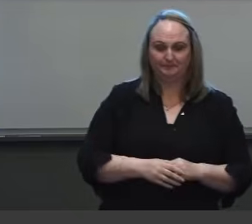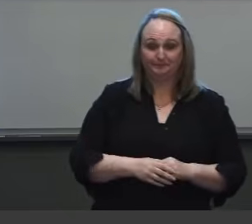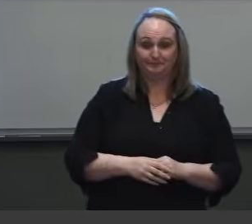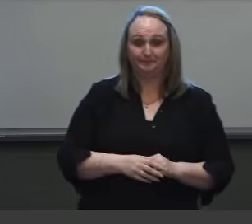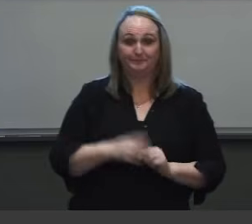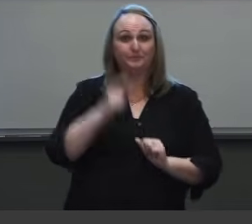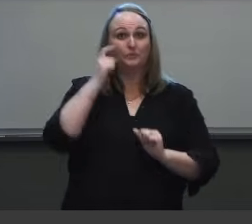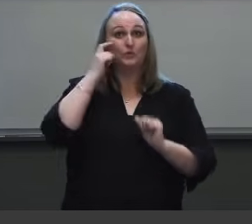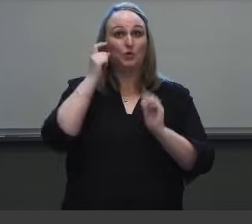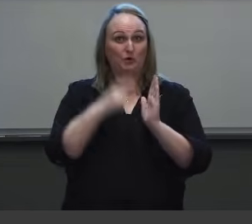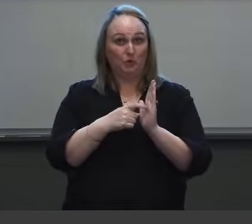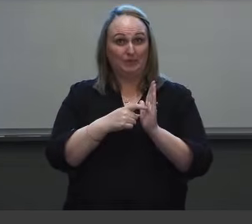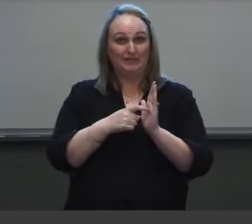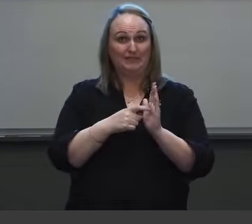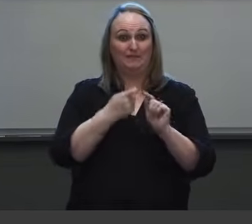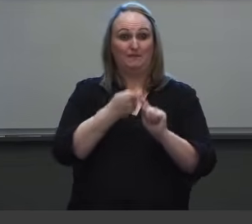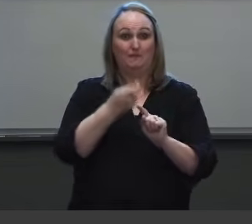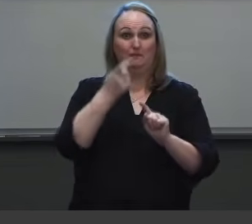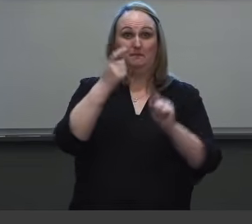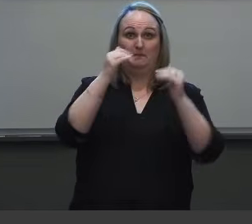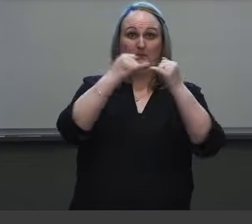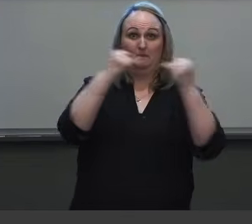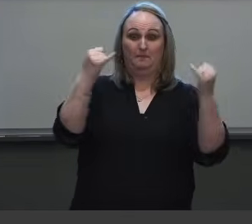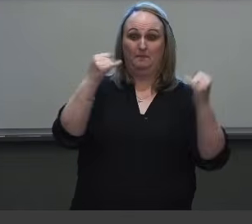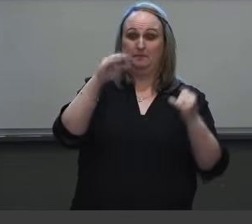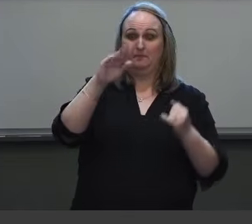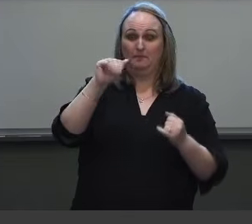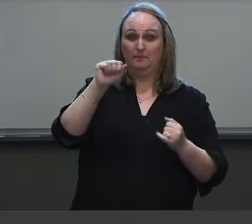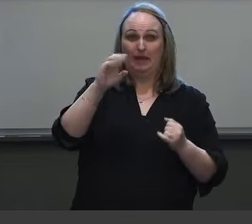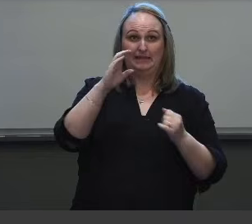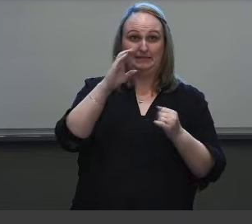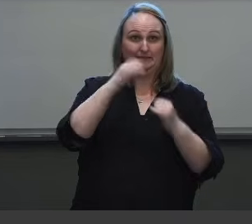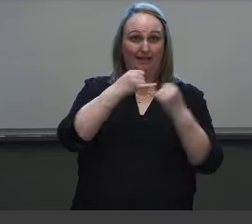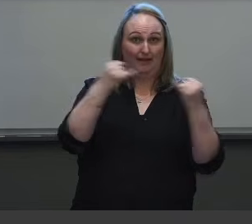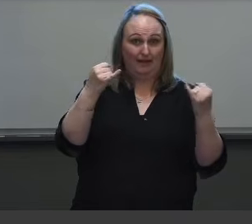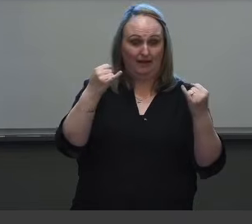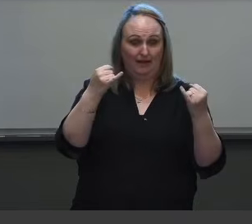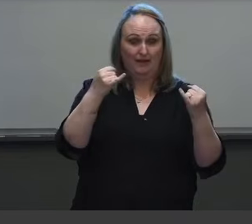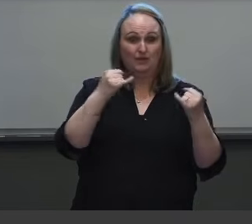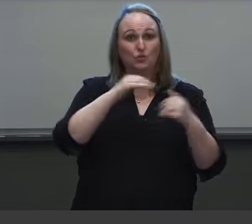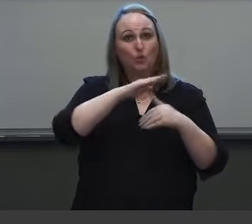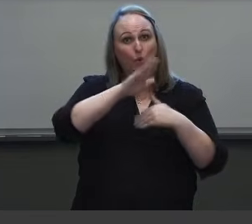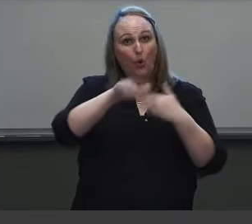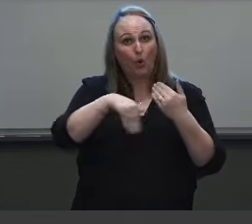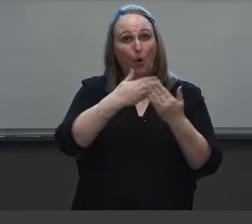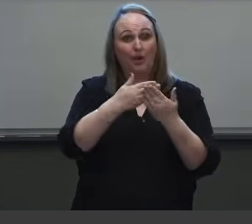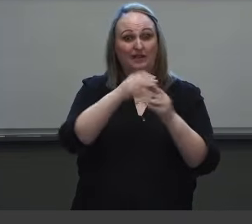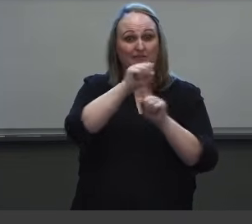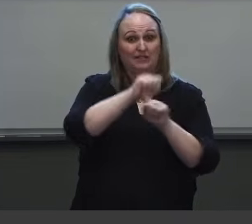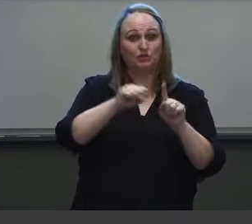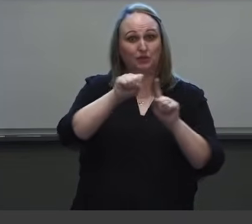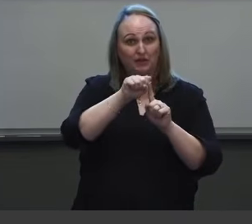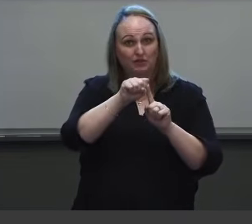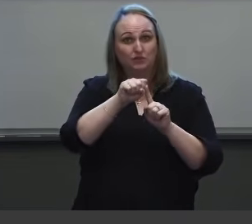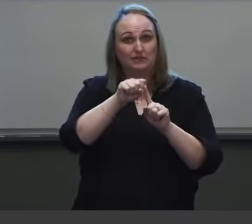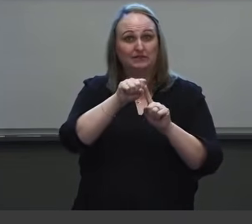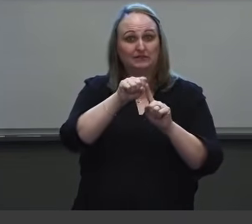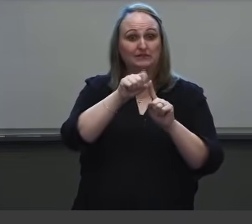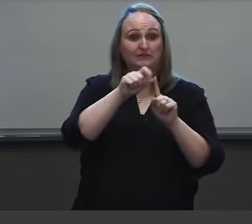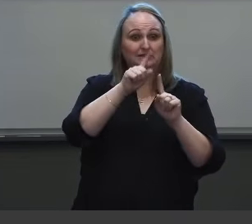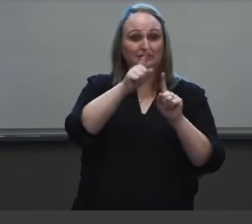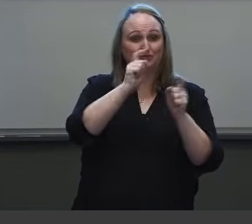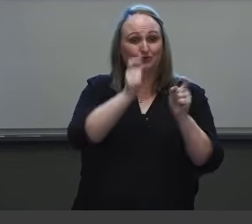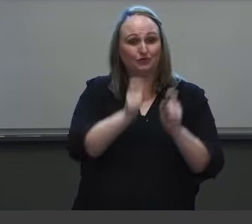is that relative to baseline, where there was no intervention at all of the conditions produced some benefit relative